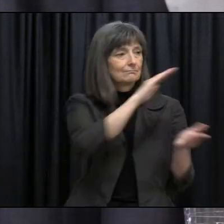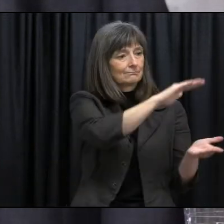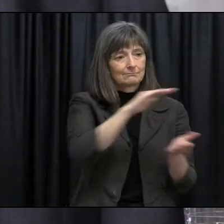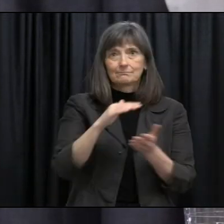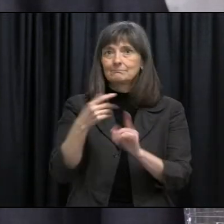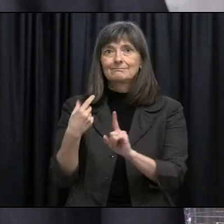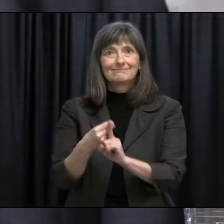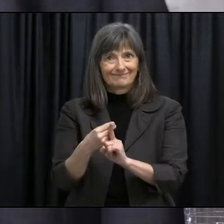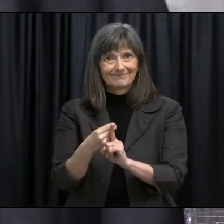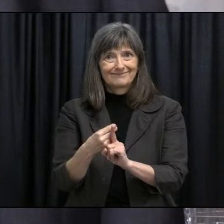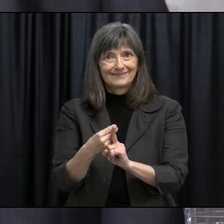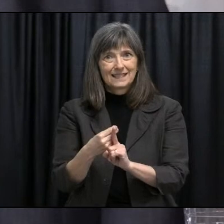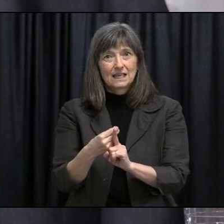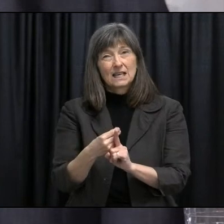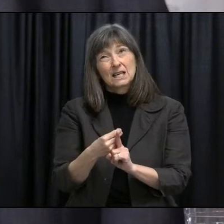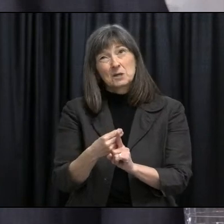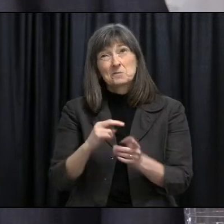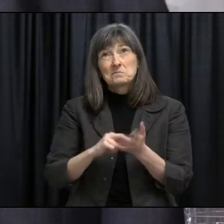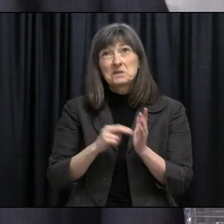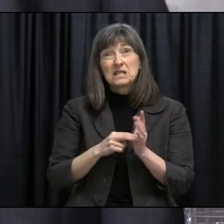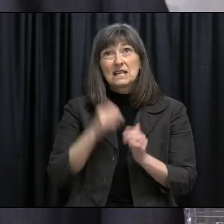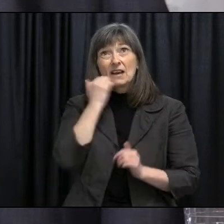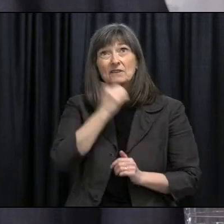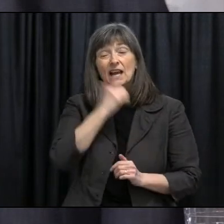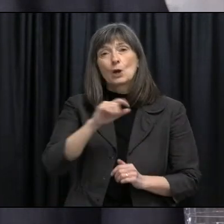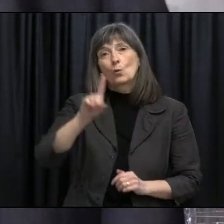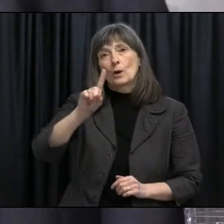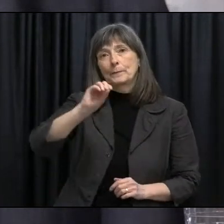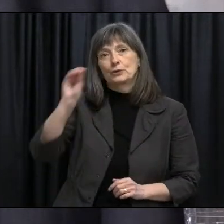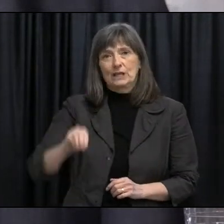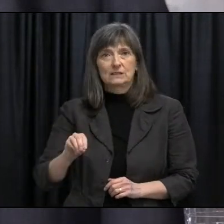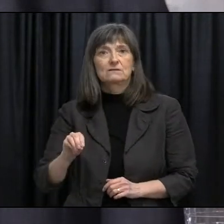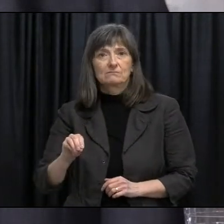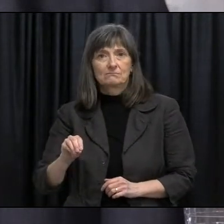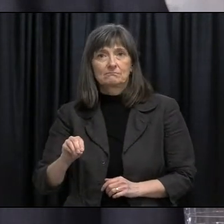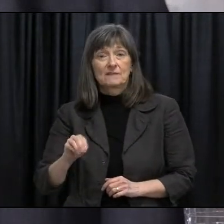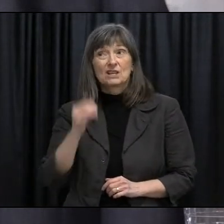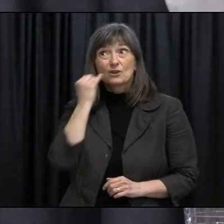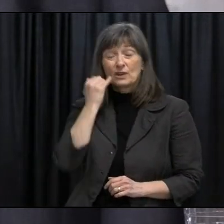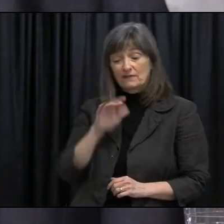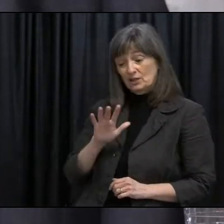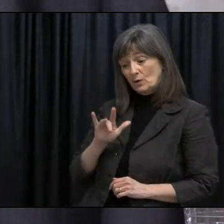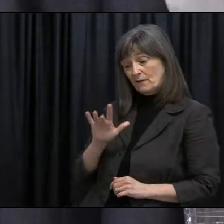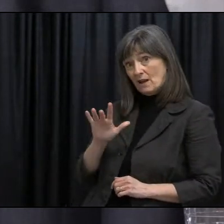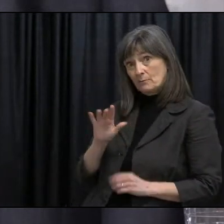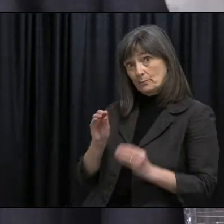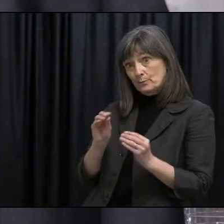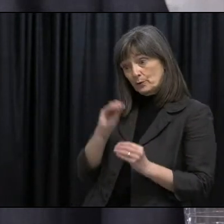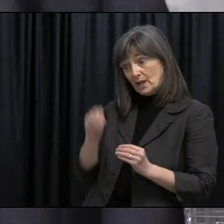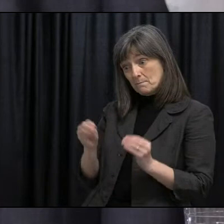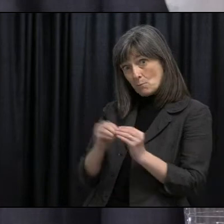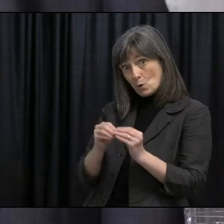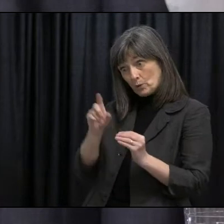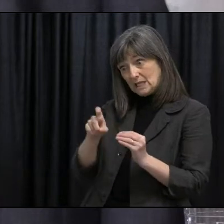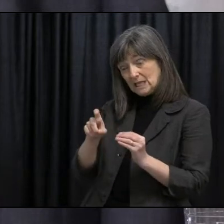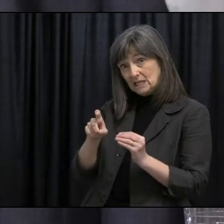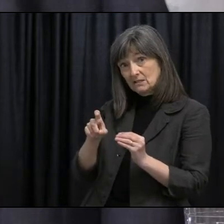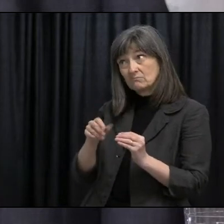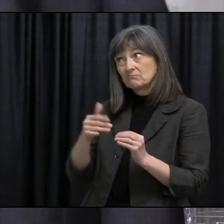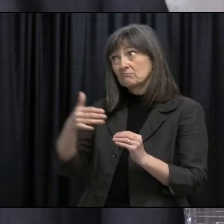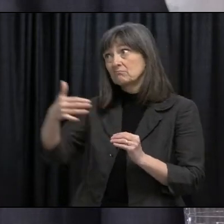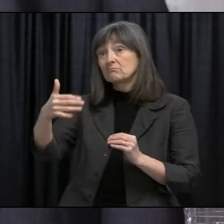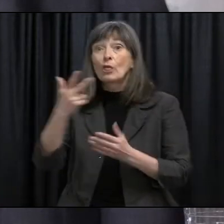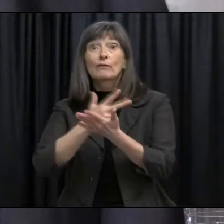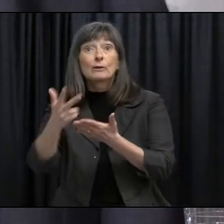about 1% per working day. So if you're looking for 25% more than you've got now, then that's just over